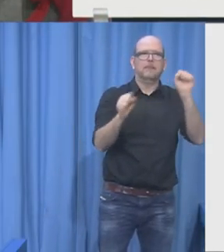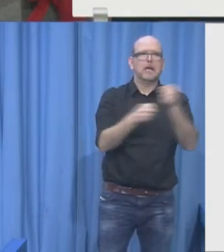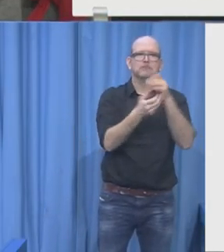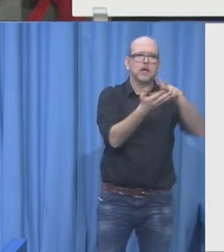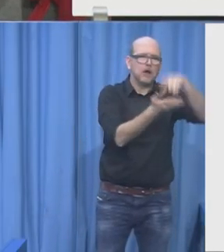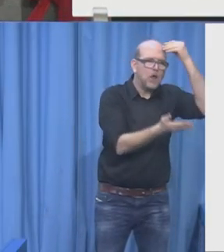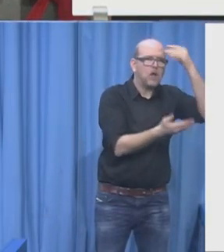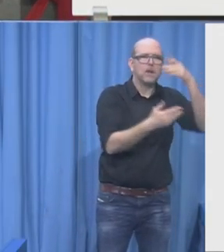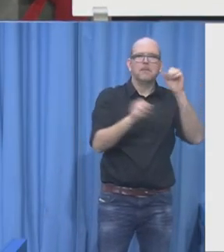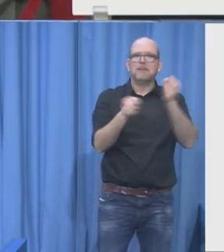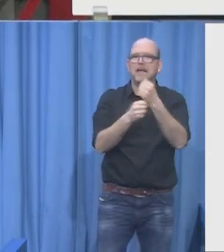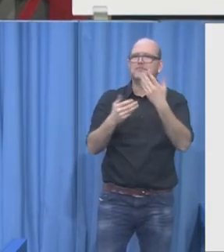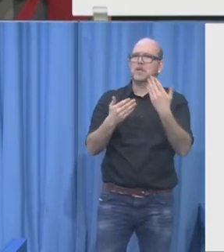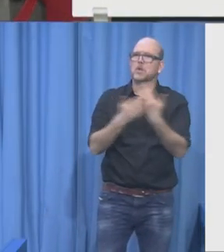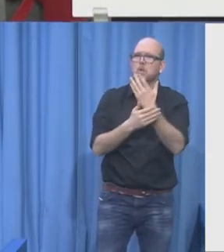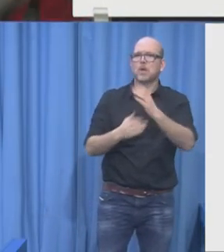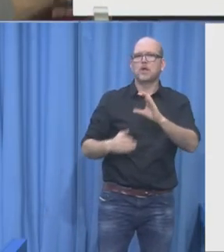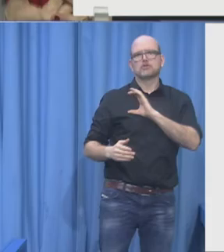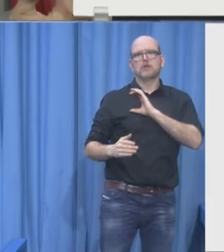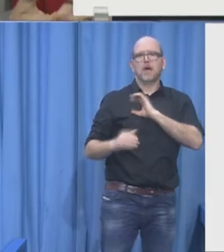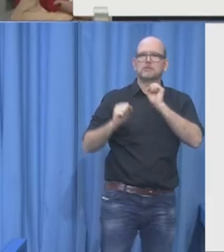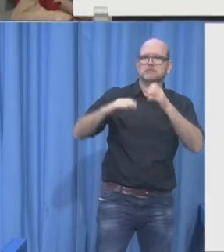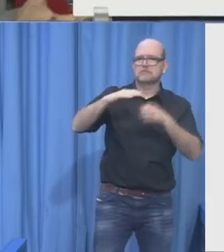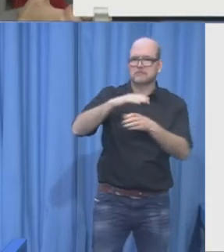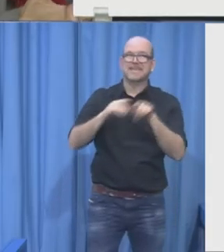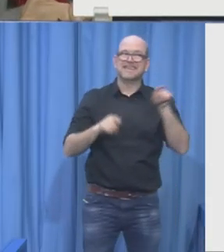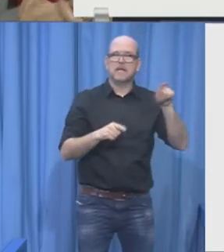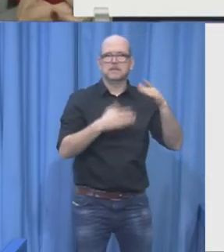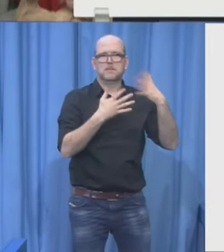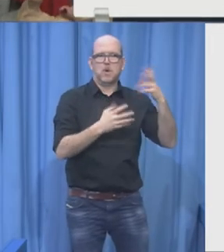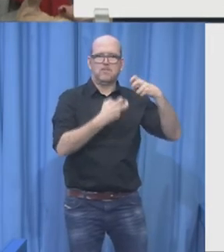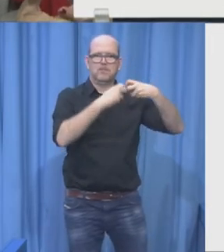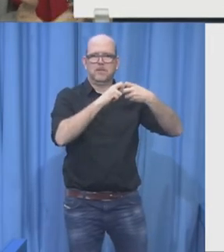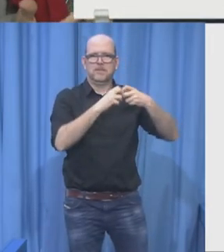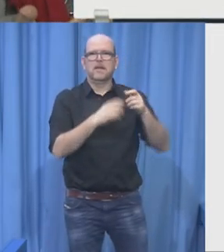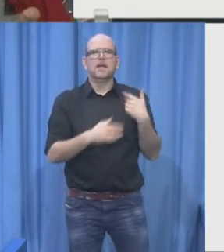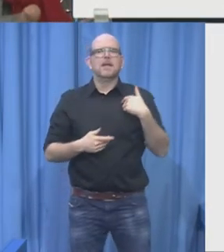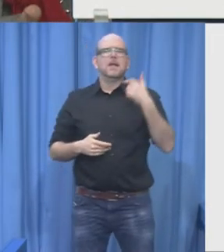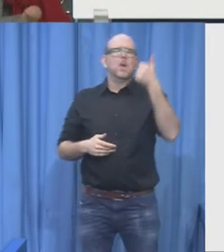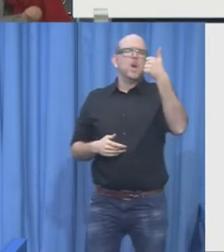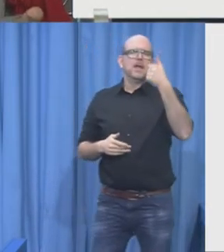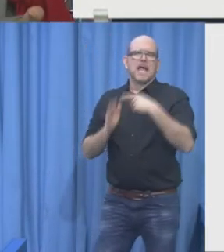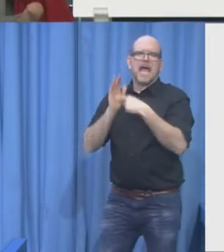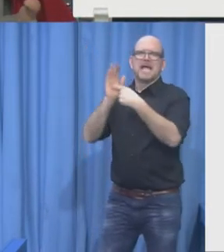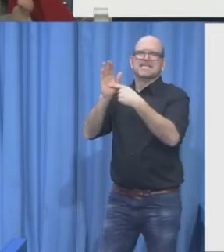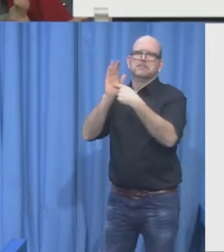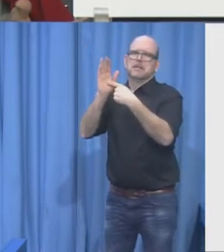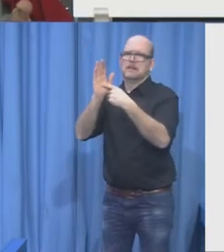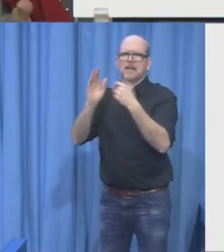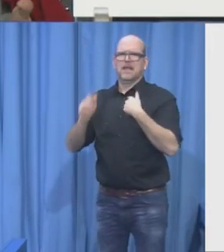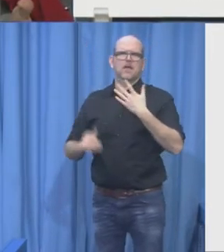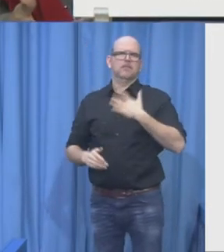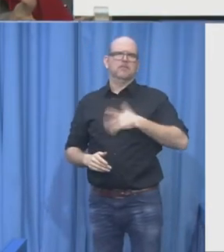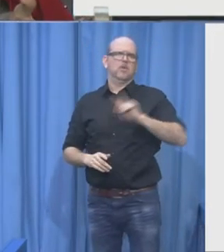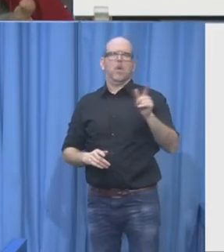than words, I think that an example is much more illustrative. So I'd like to share with